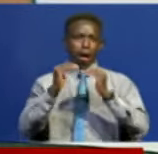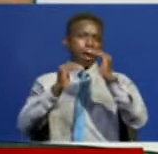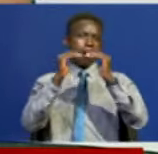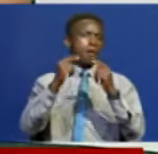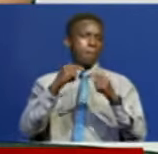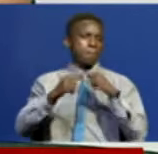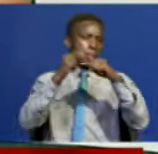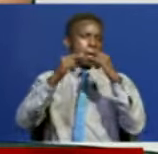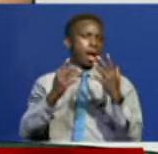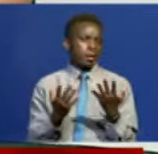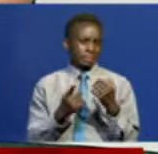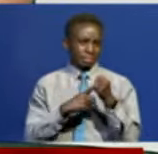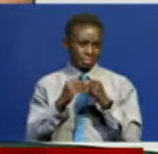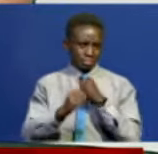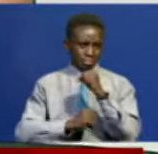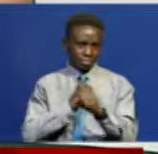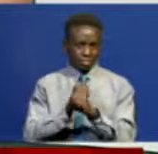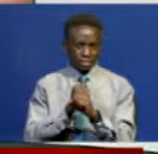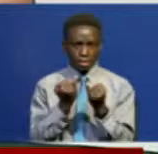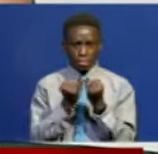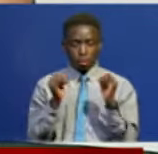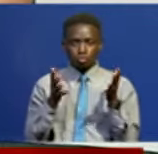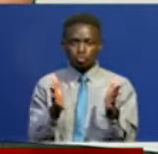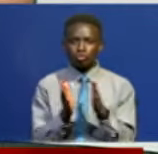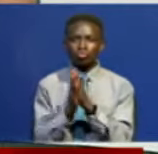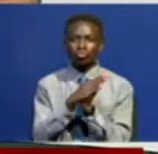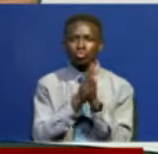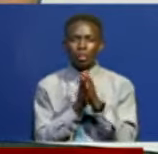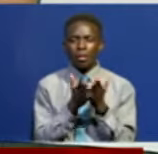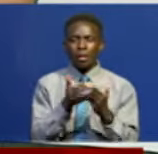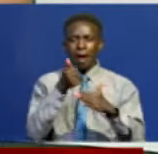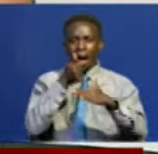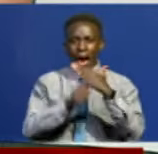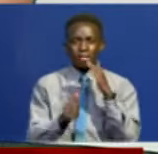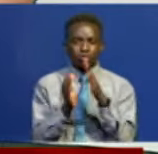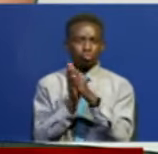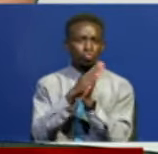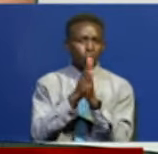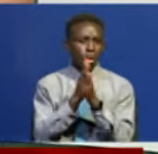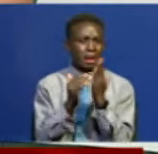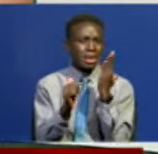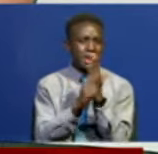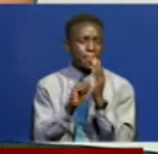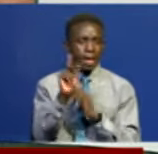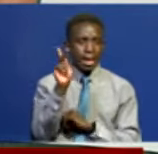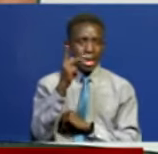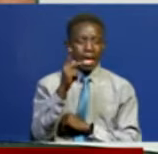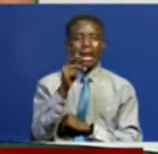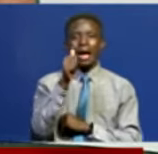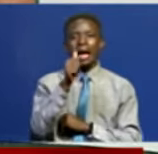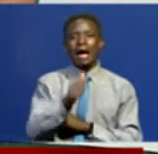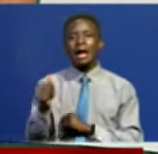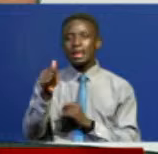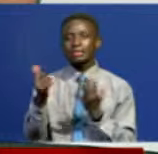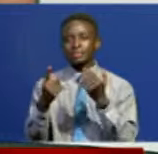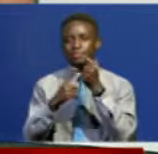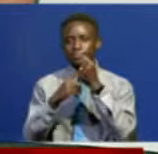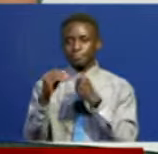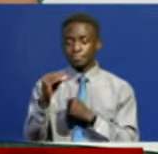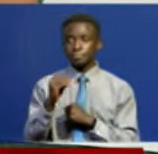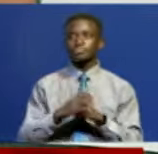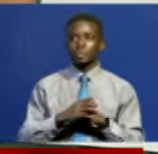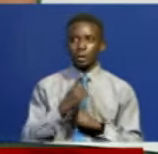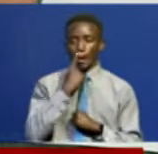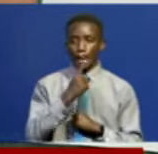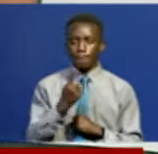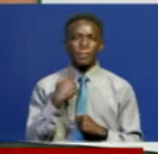independence? Tonight, in our series of features under the banner Kenya at 60, we focus on the progress the country has made in tackling various